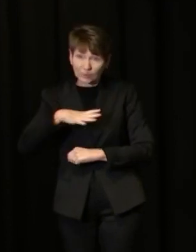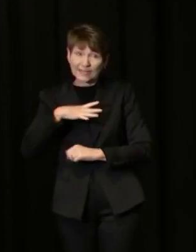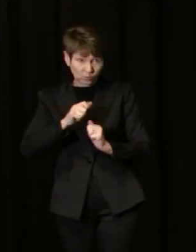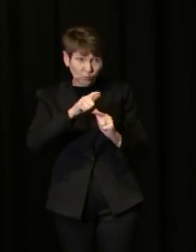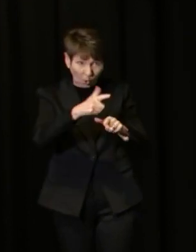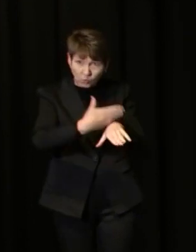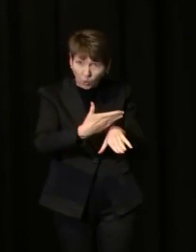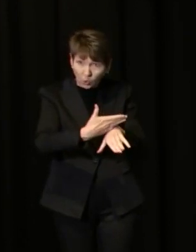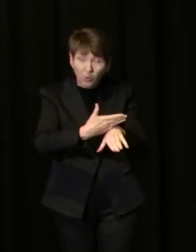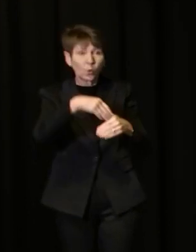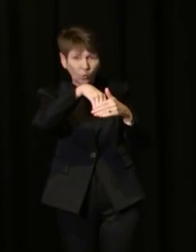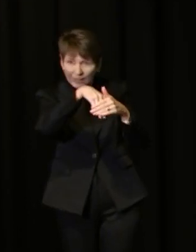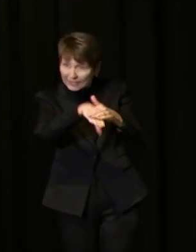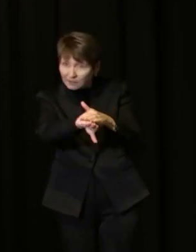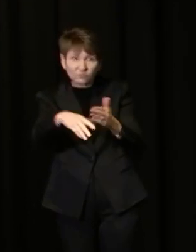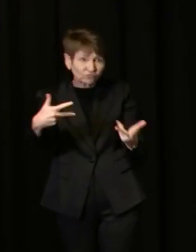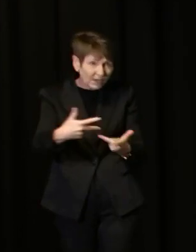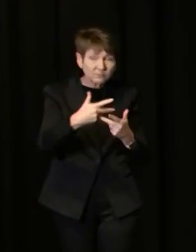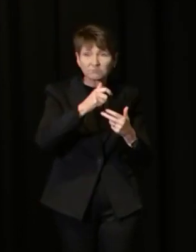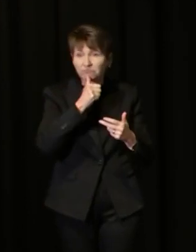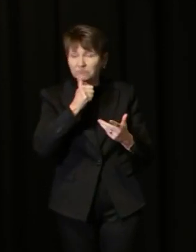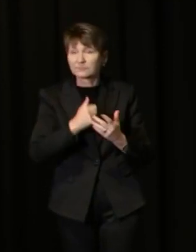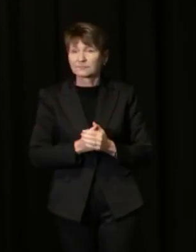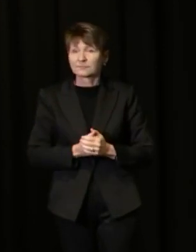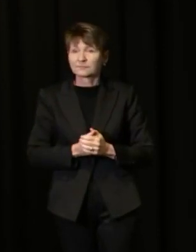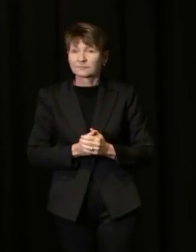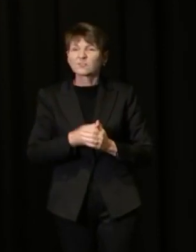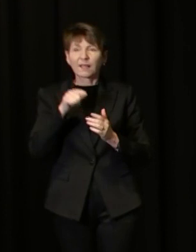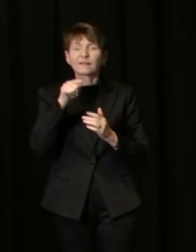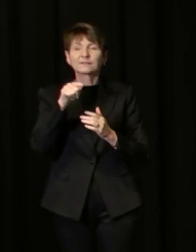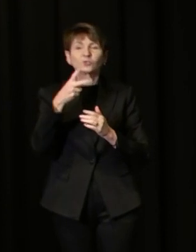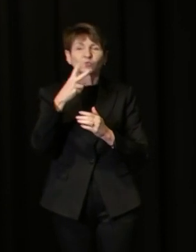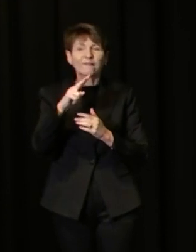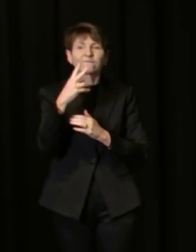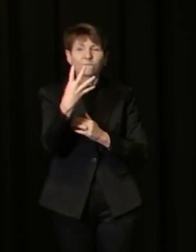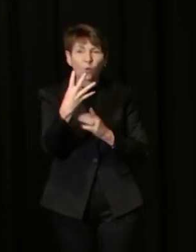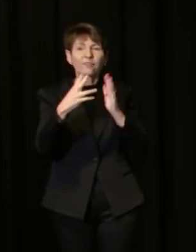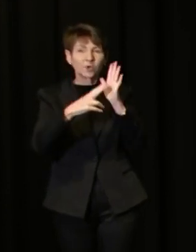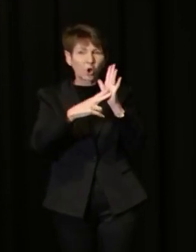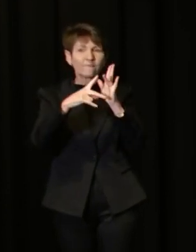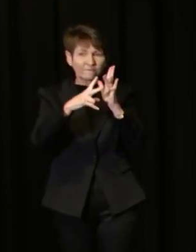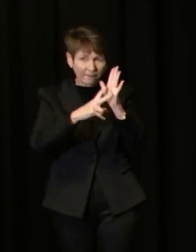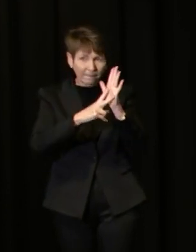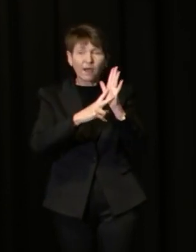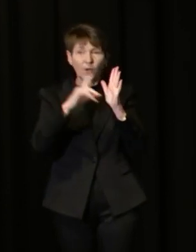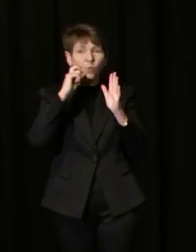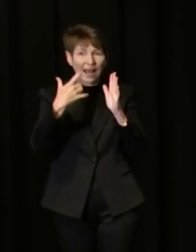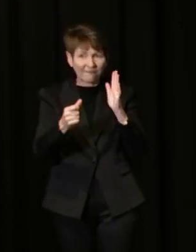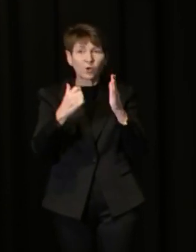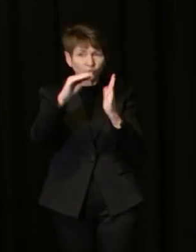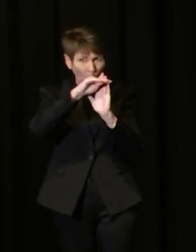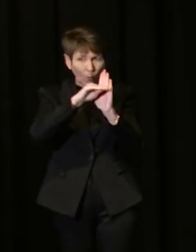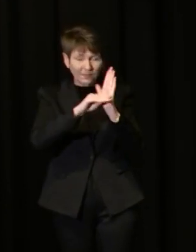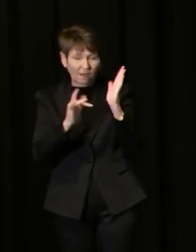is on or about the 24th of November. From this Friday, we'll move to the 80% settings because we will achieve 80% throughout